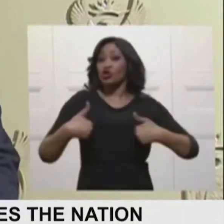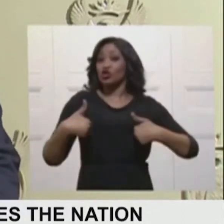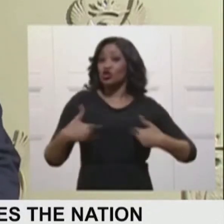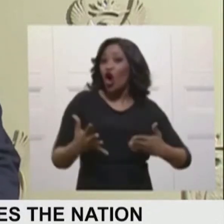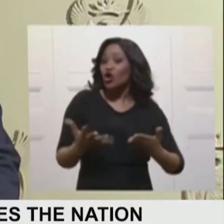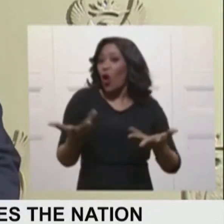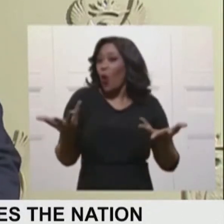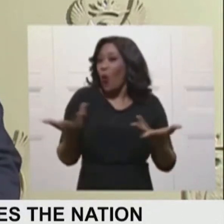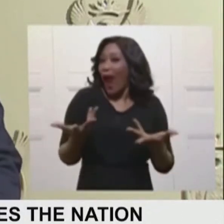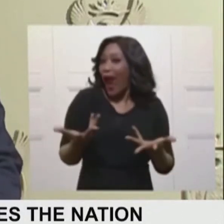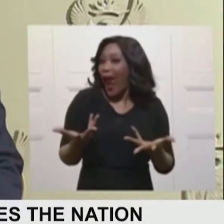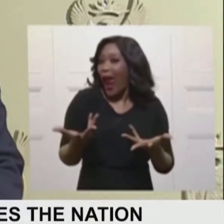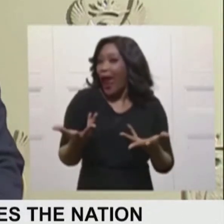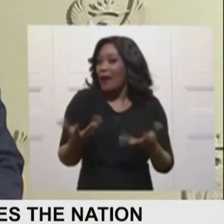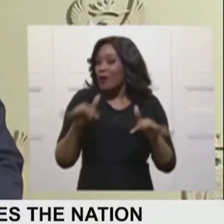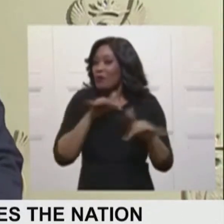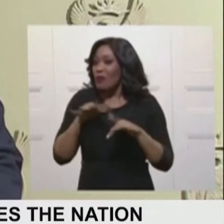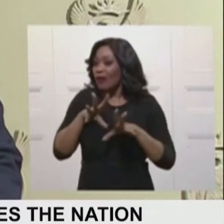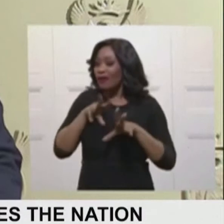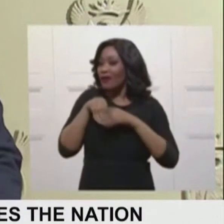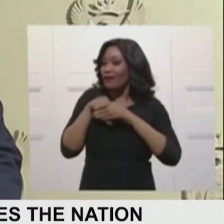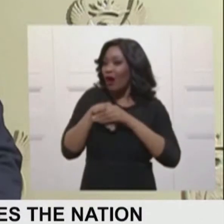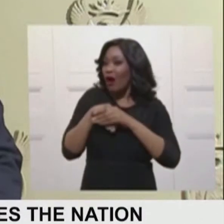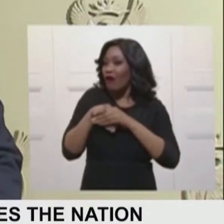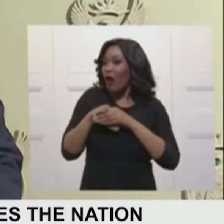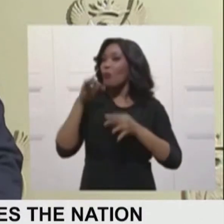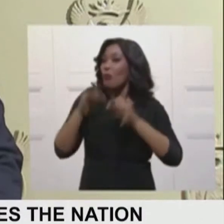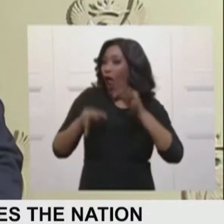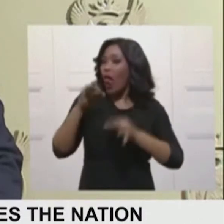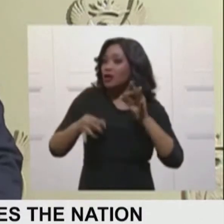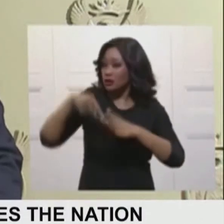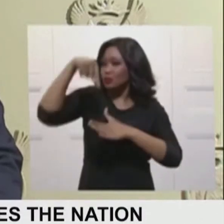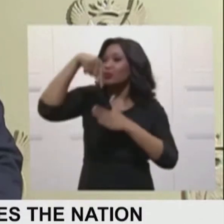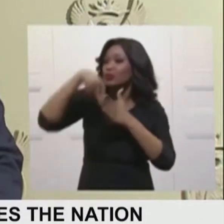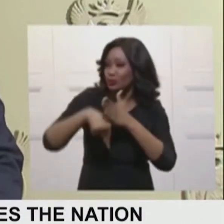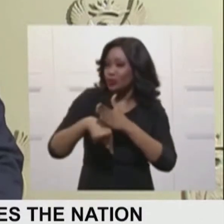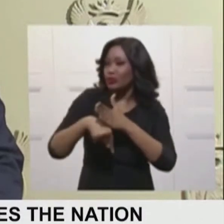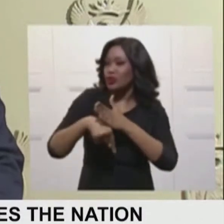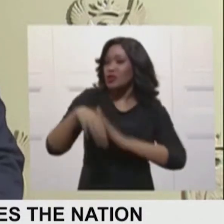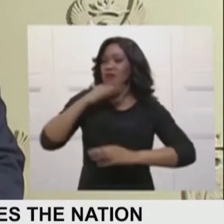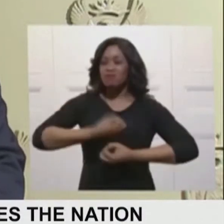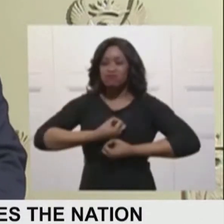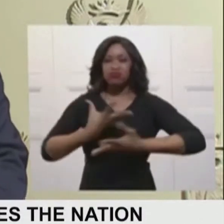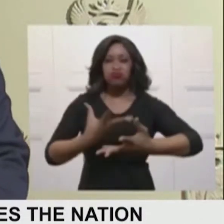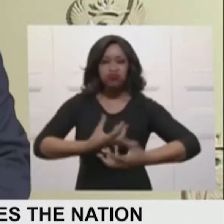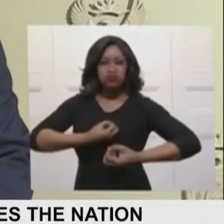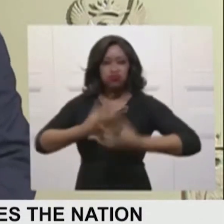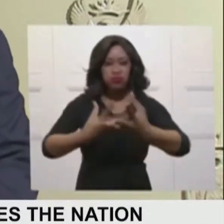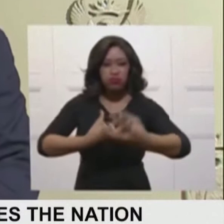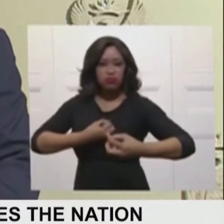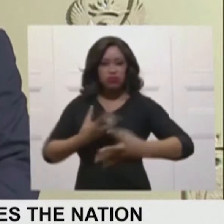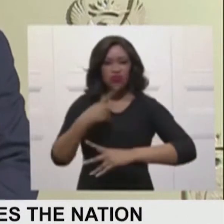of individuals with a political purpose and in expressions of frustration and anger.